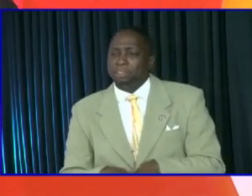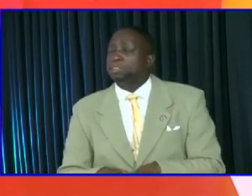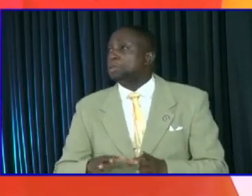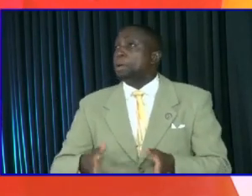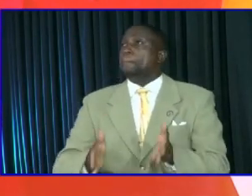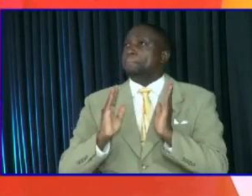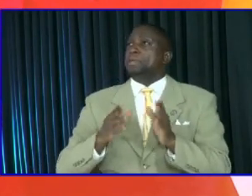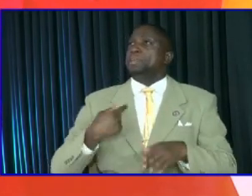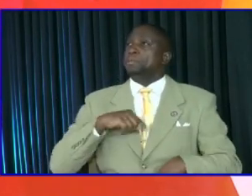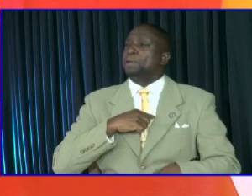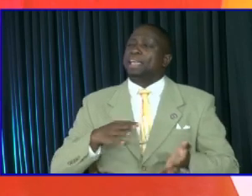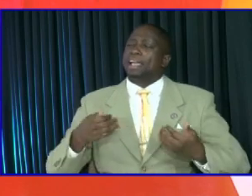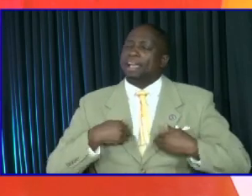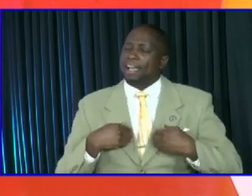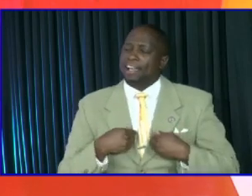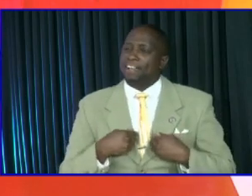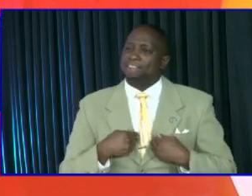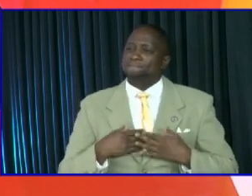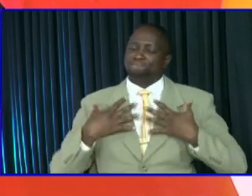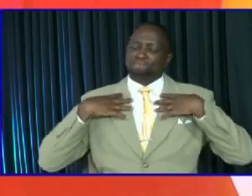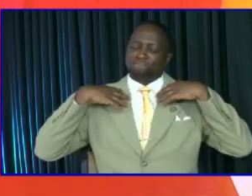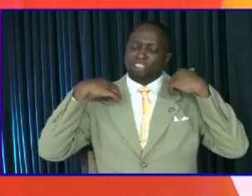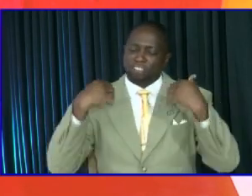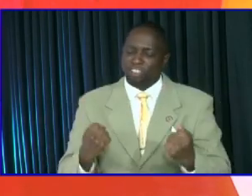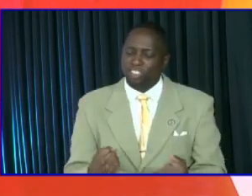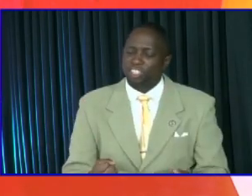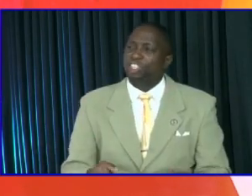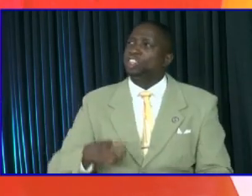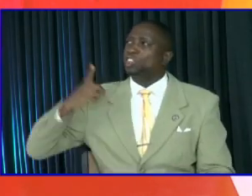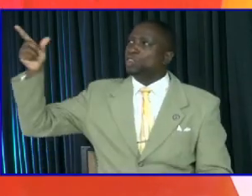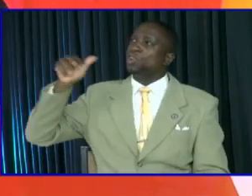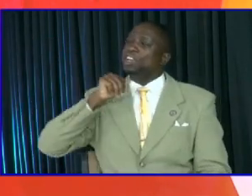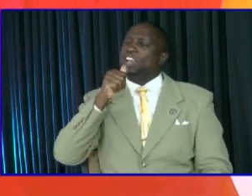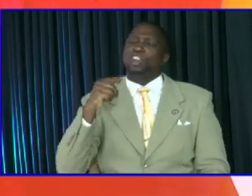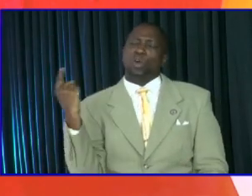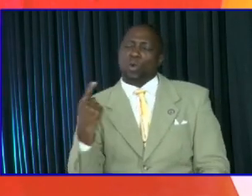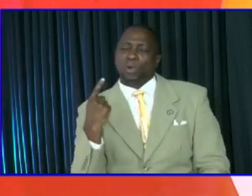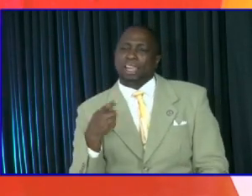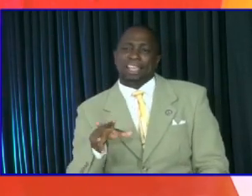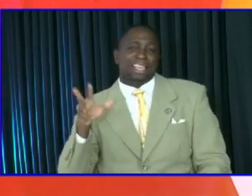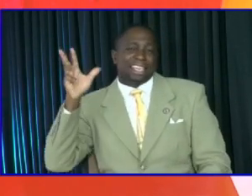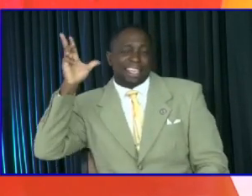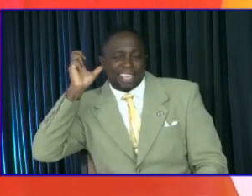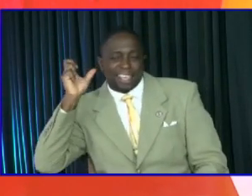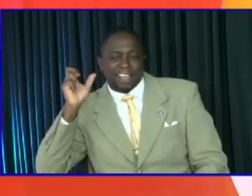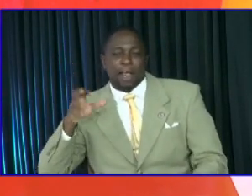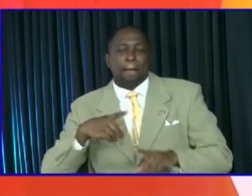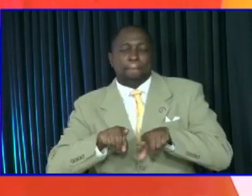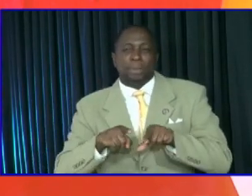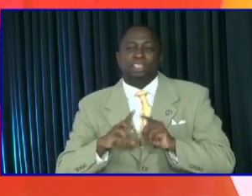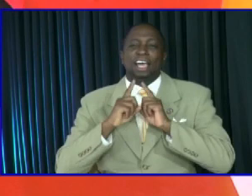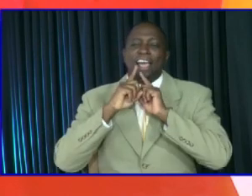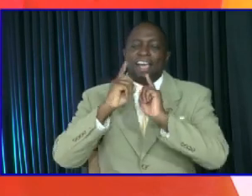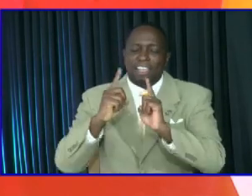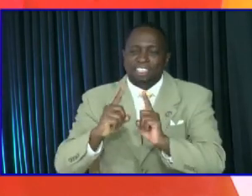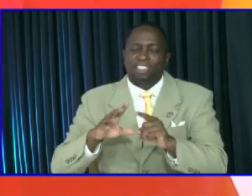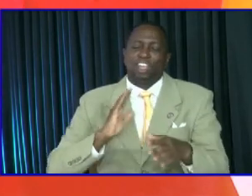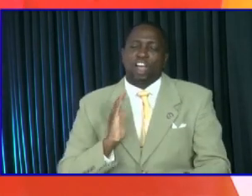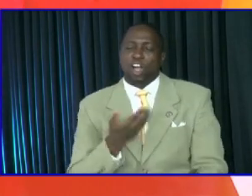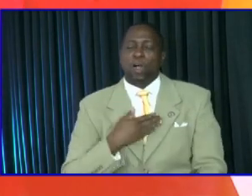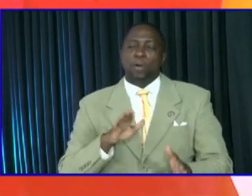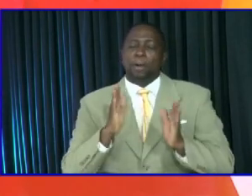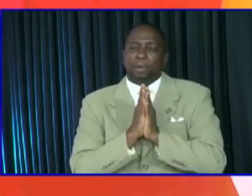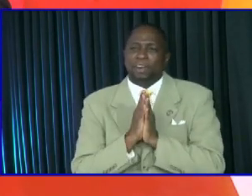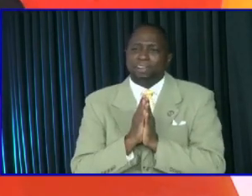the assurance that God has not only heard, but you have answered their prayer. Increase our faith